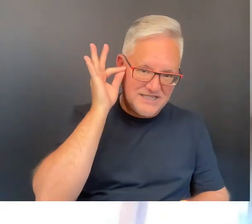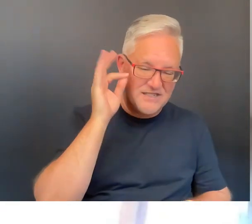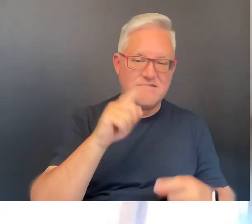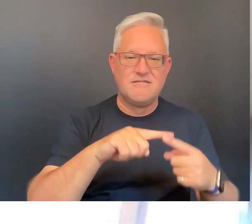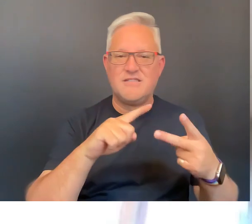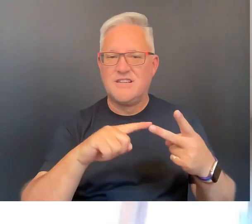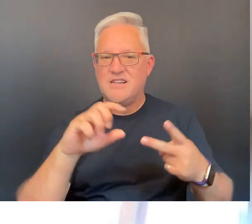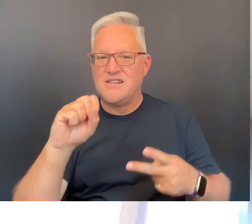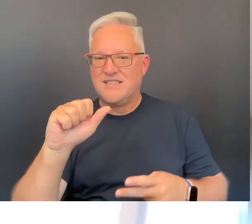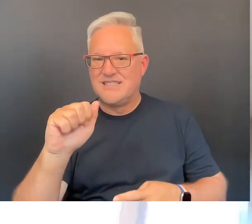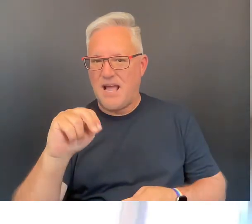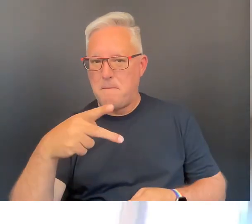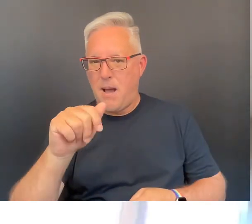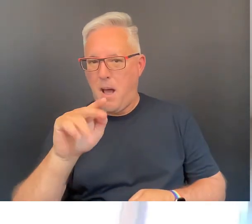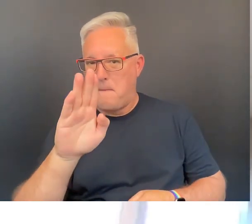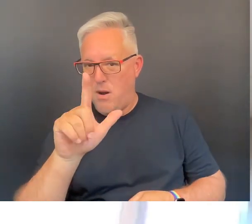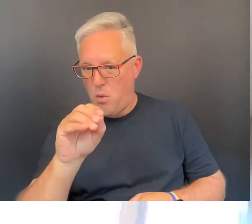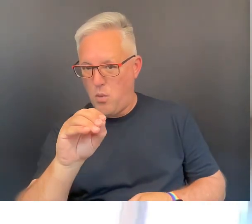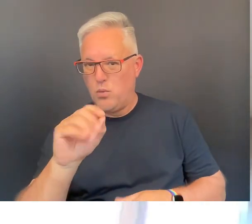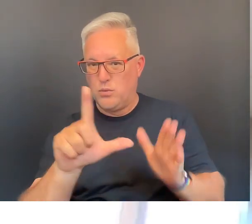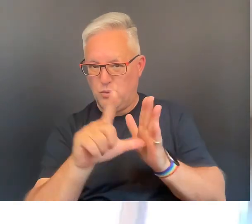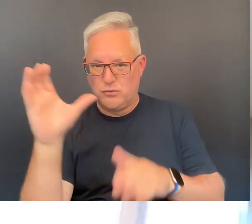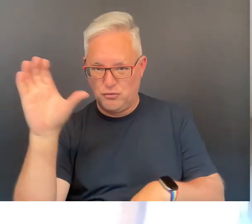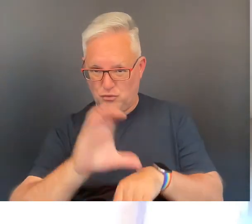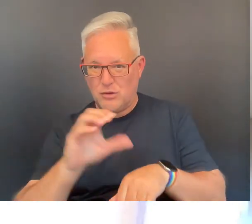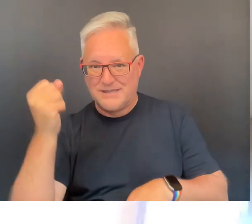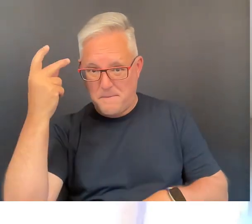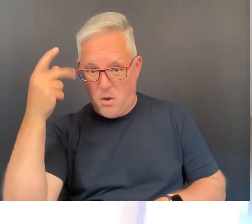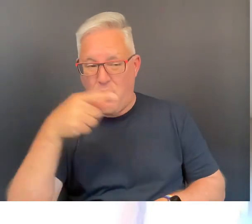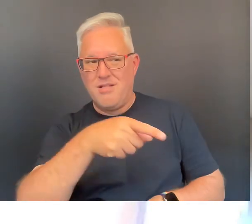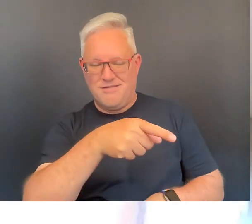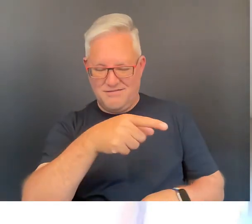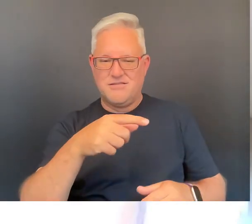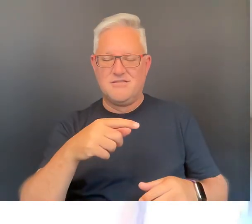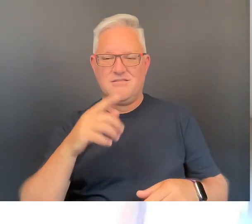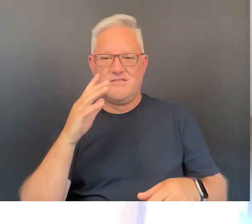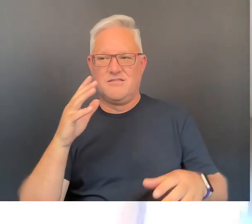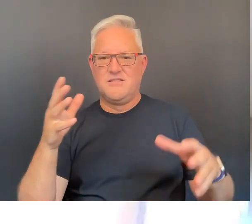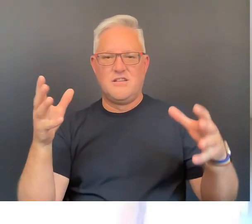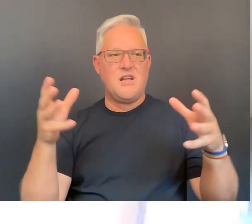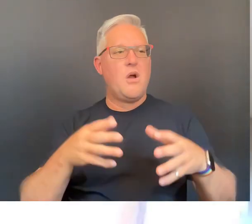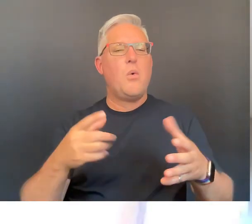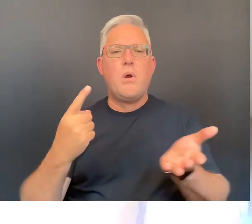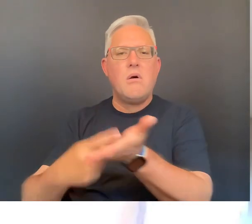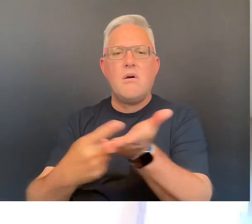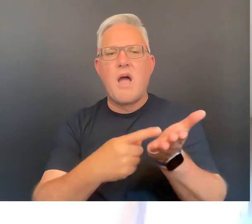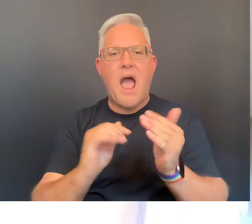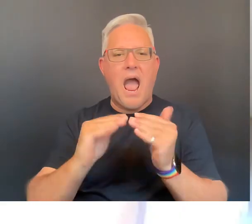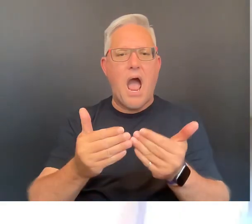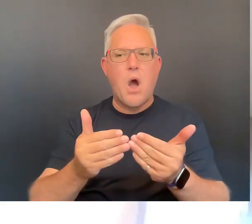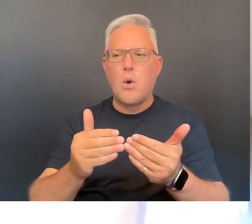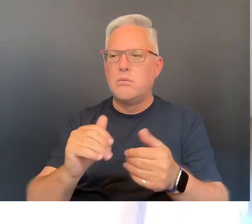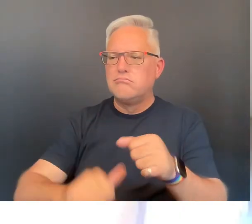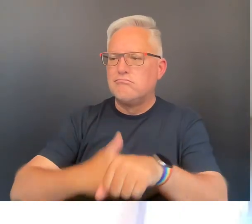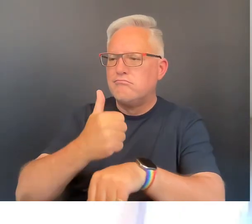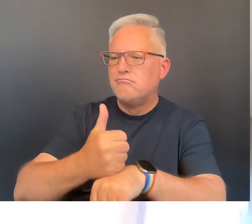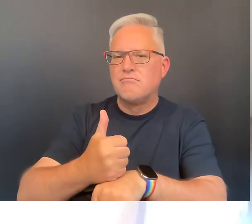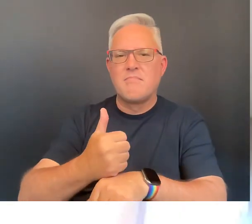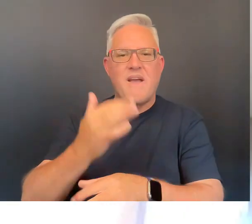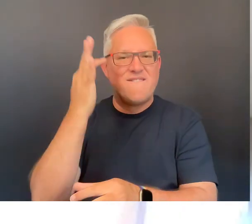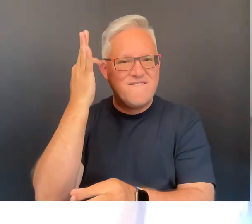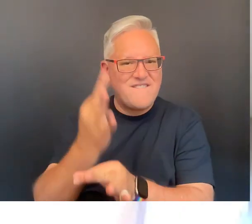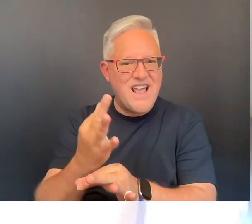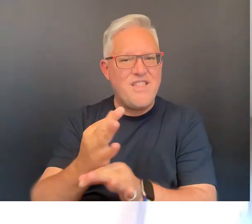Church, based on my listening of how we can do faith formation or create faith